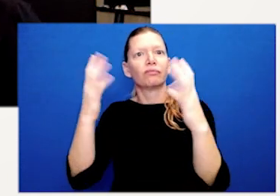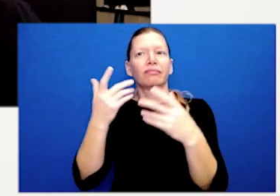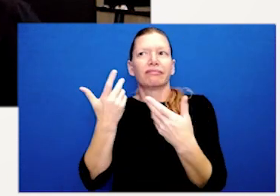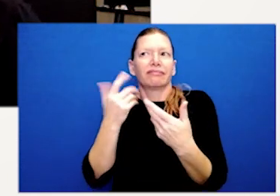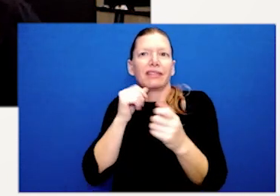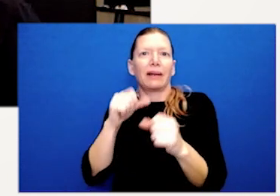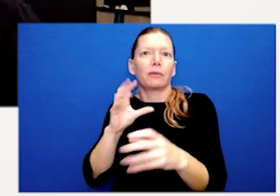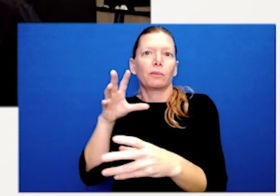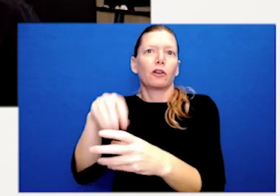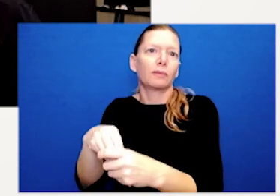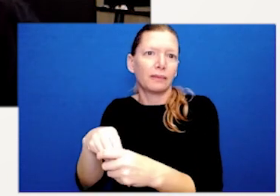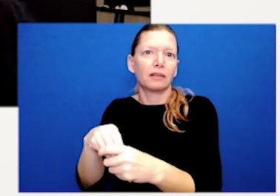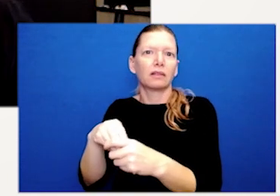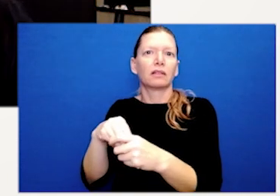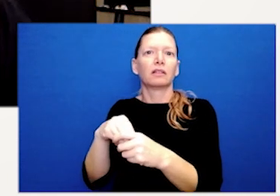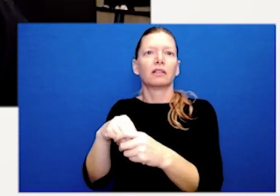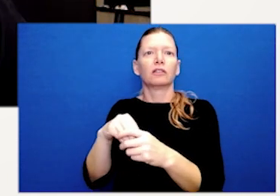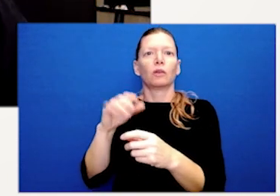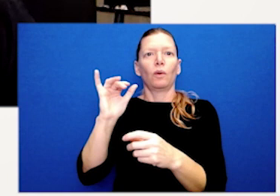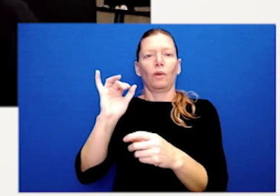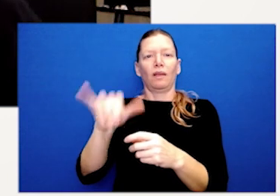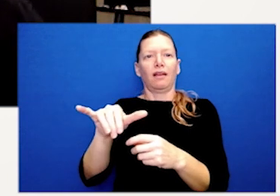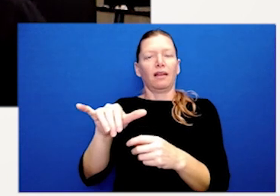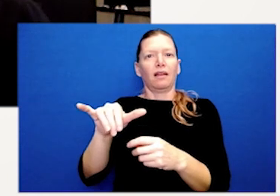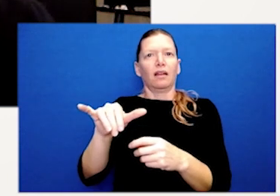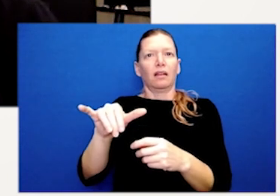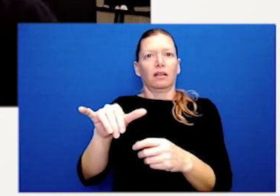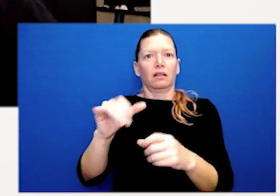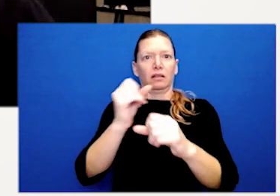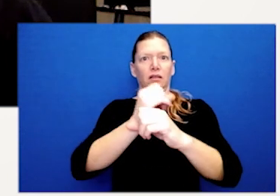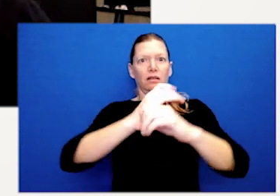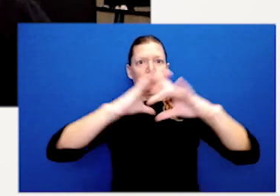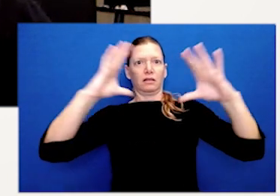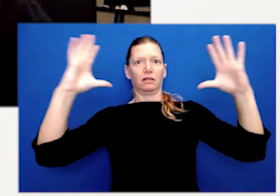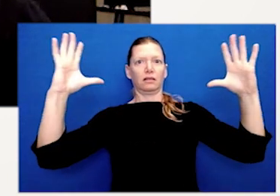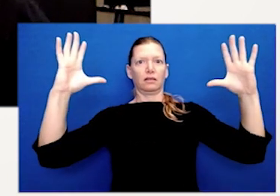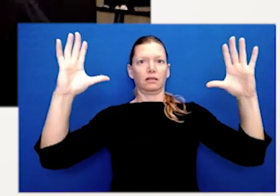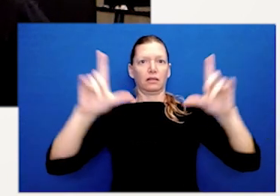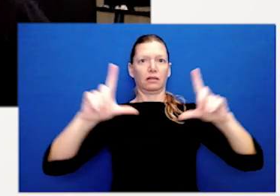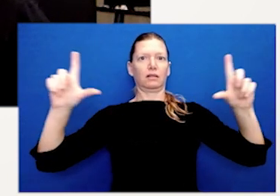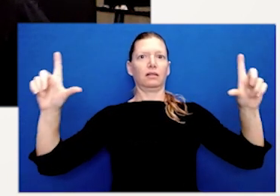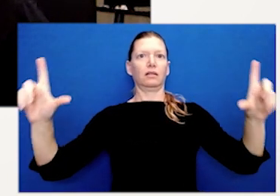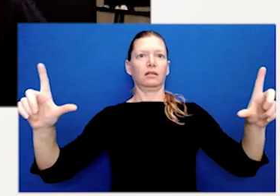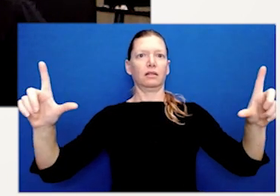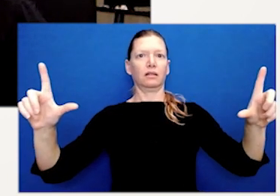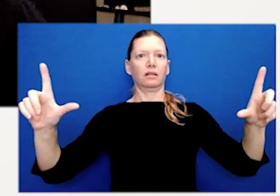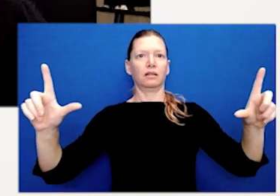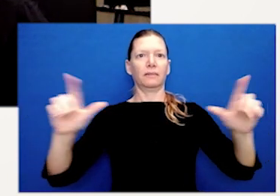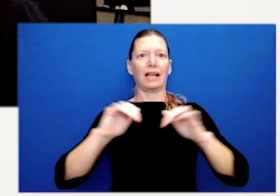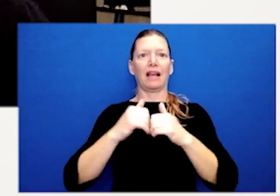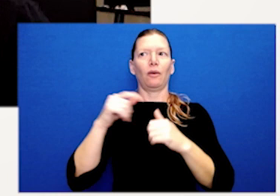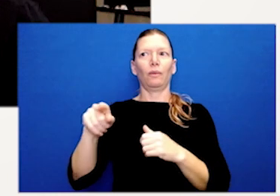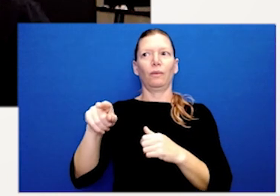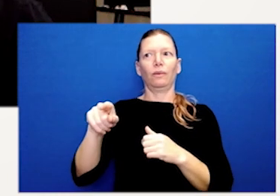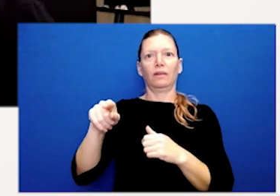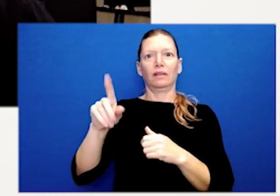ideally want to, or being able to participate. And so holding a little bit bigger picture